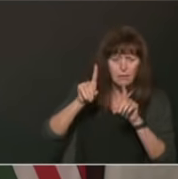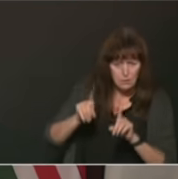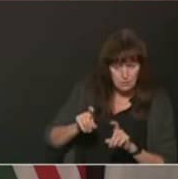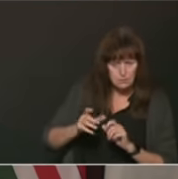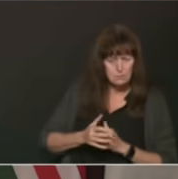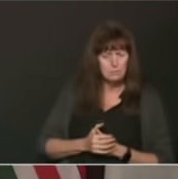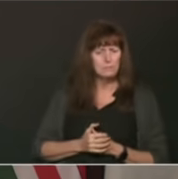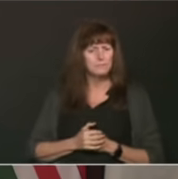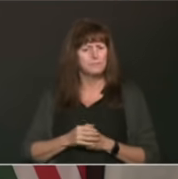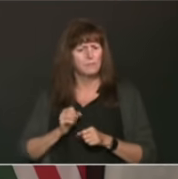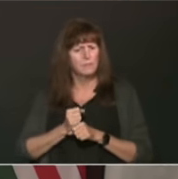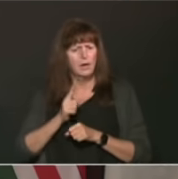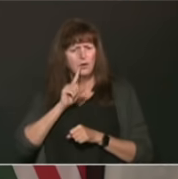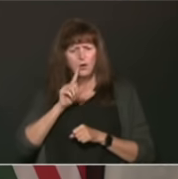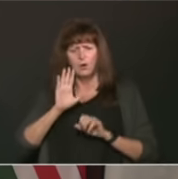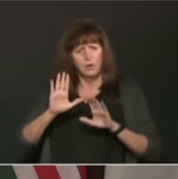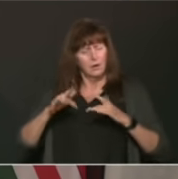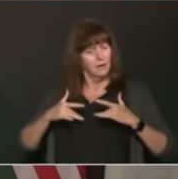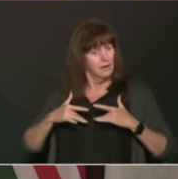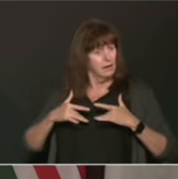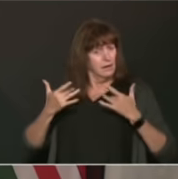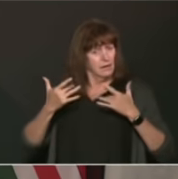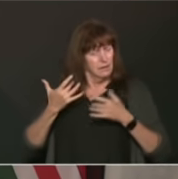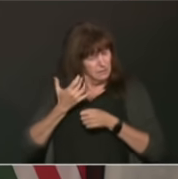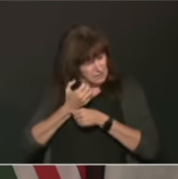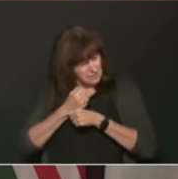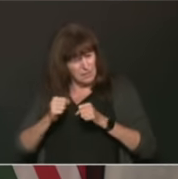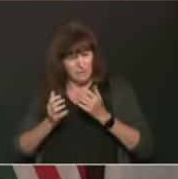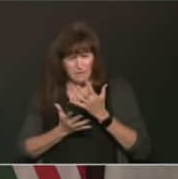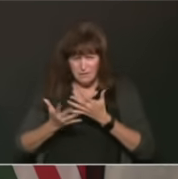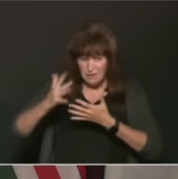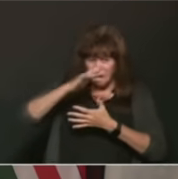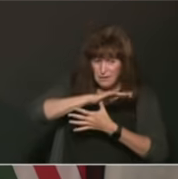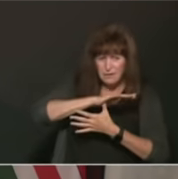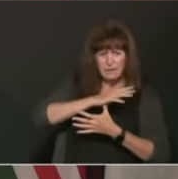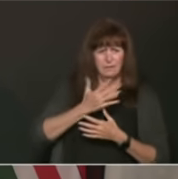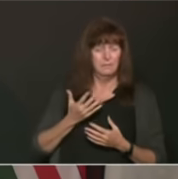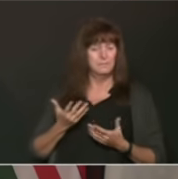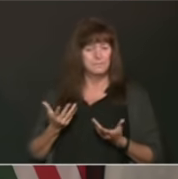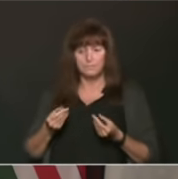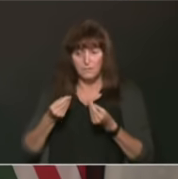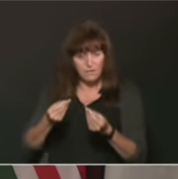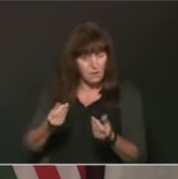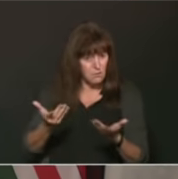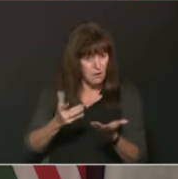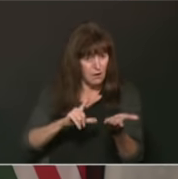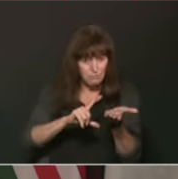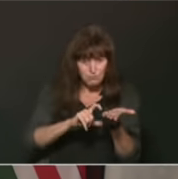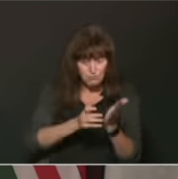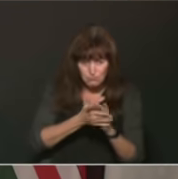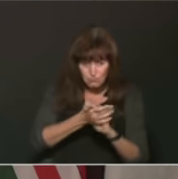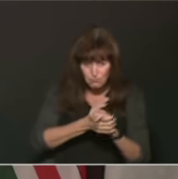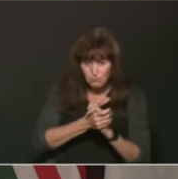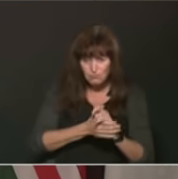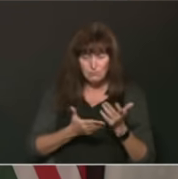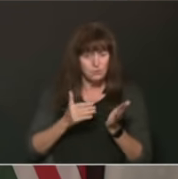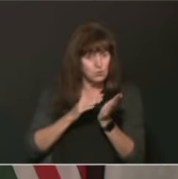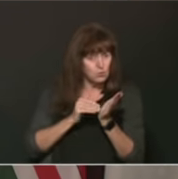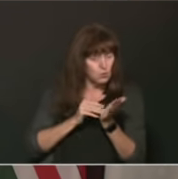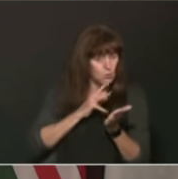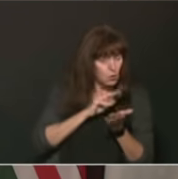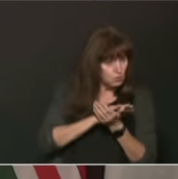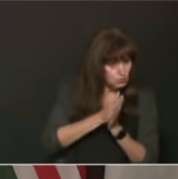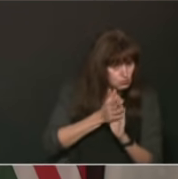as possible. You should also provide hand sanitizer, soap and water for your guests to wash their hands frequently. Cover